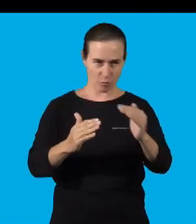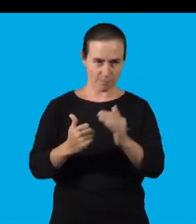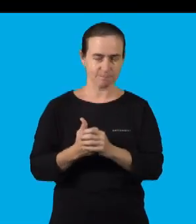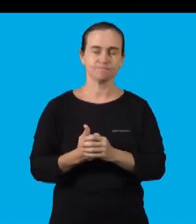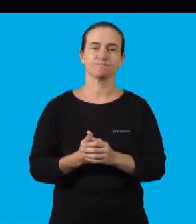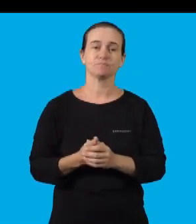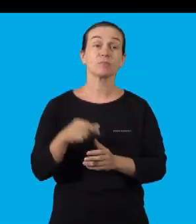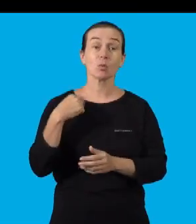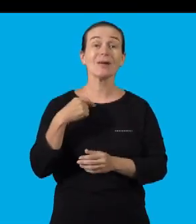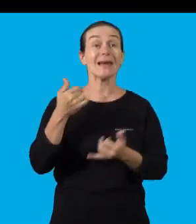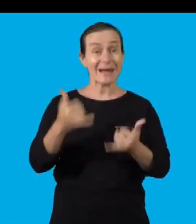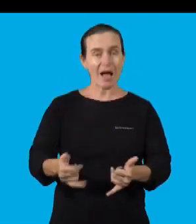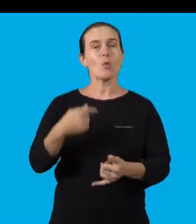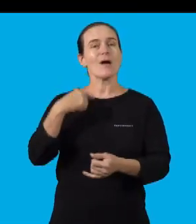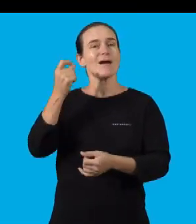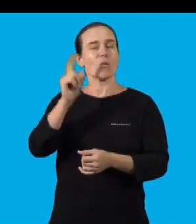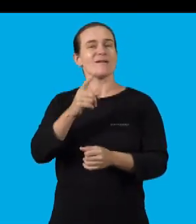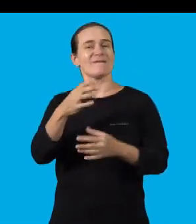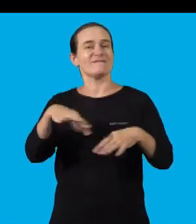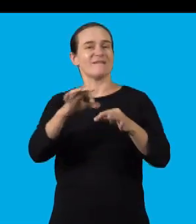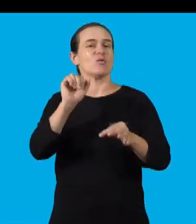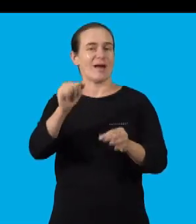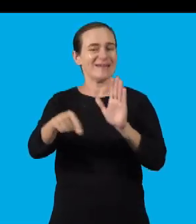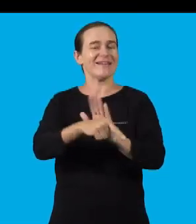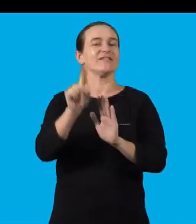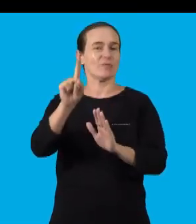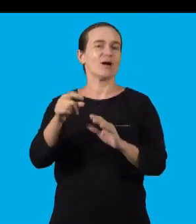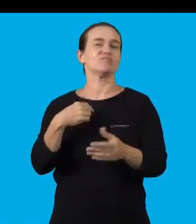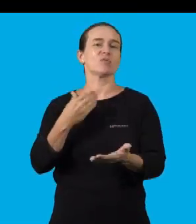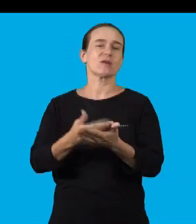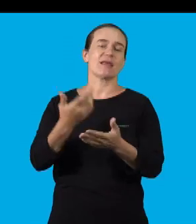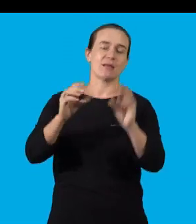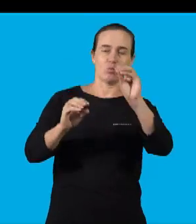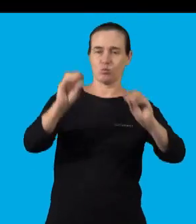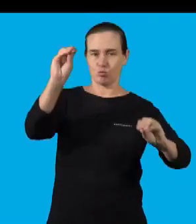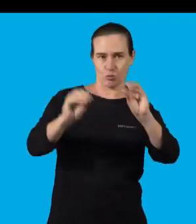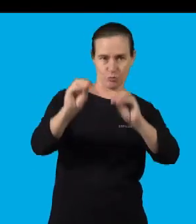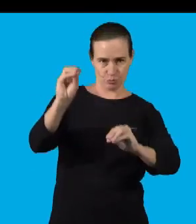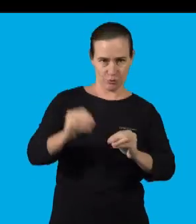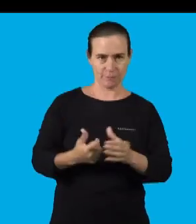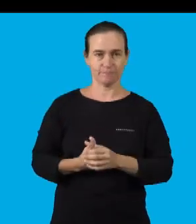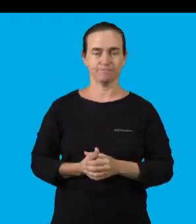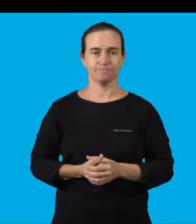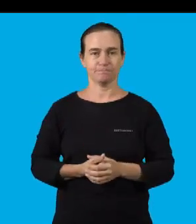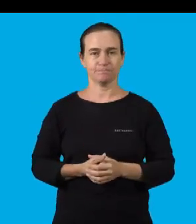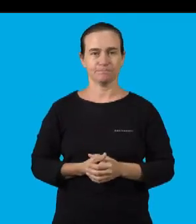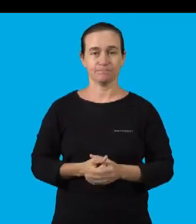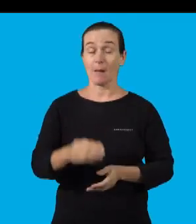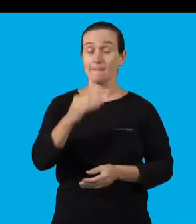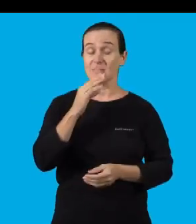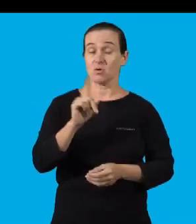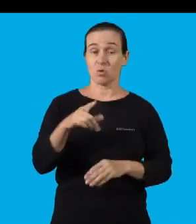this time we do know what the value of A is, and that is a negative 1, as you can see substituted there into our